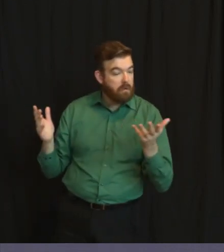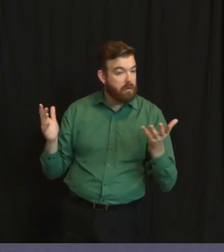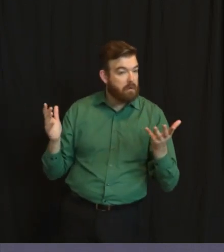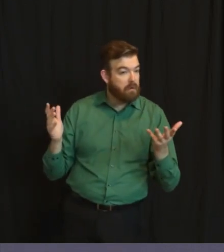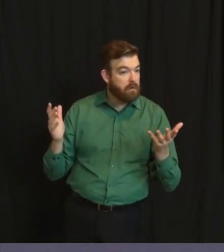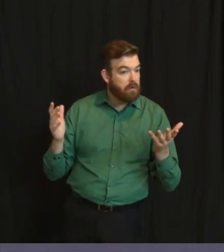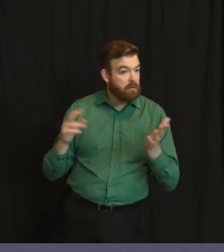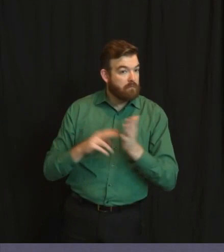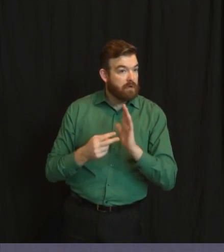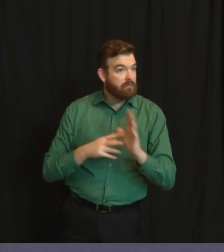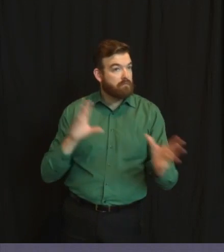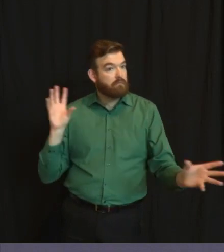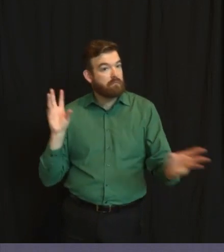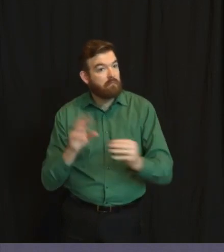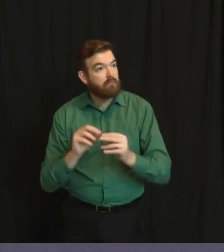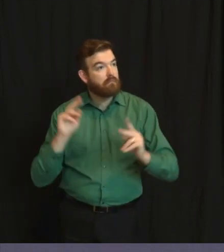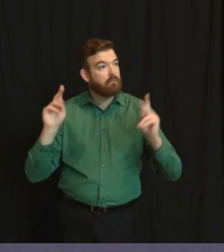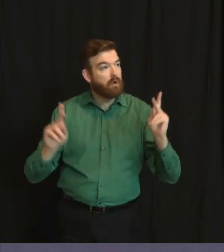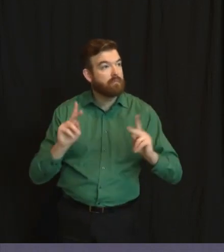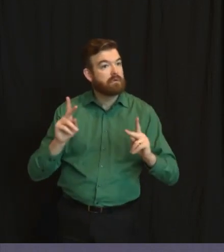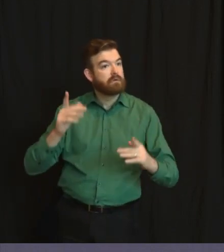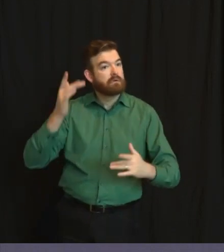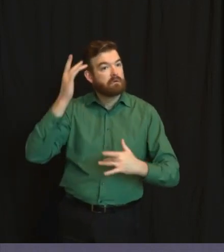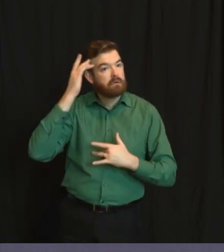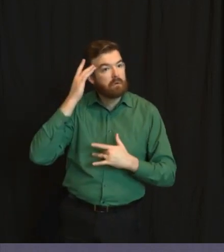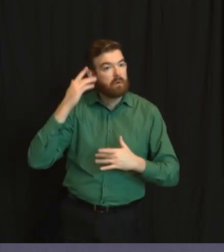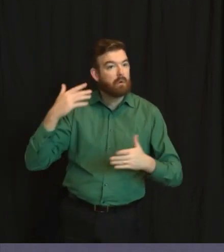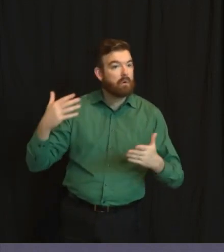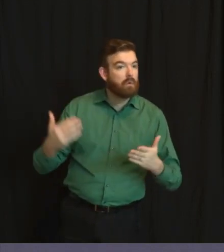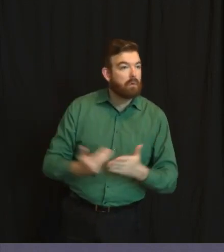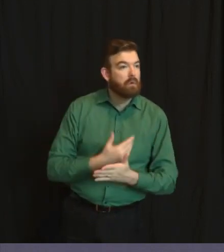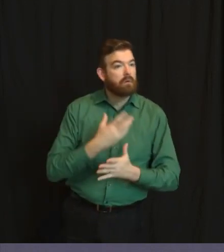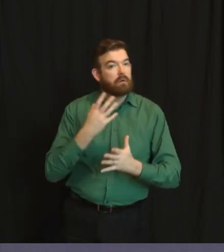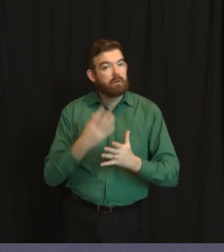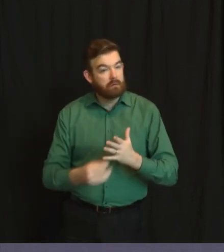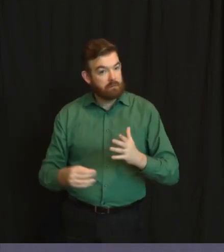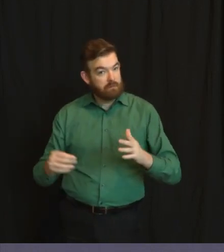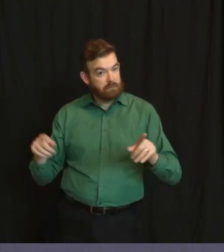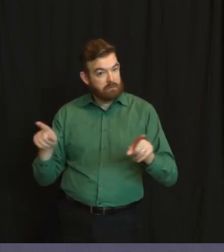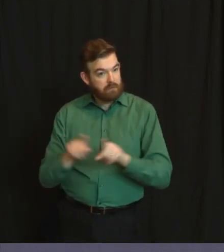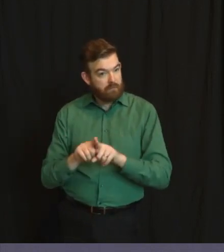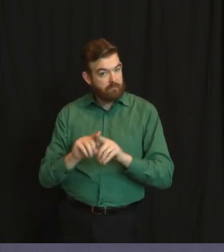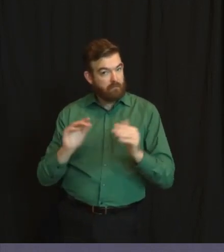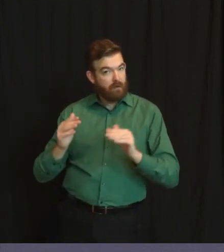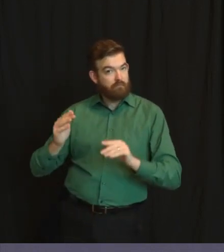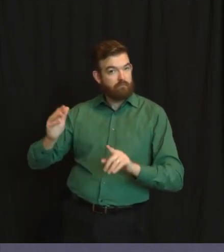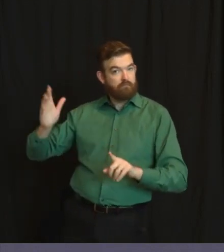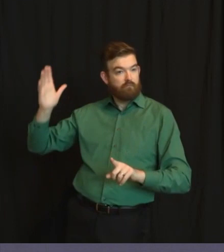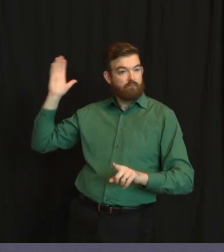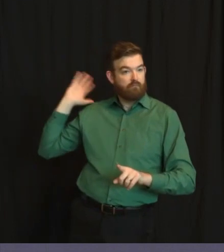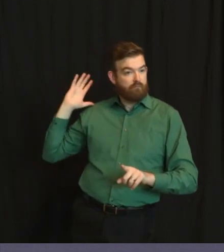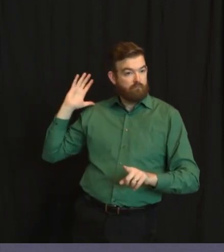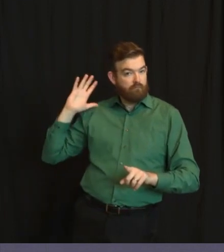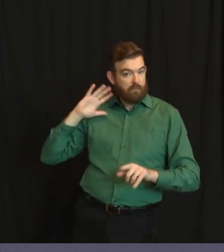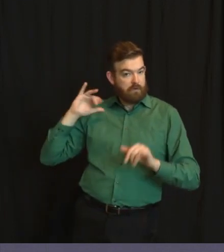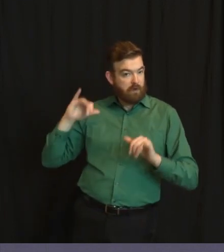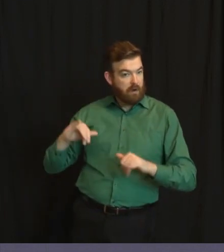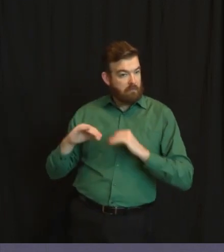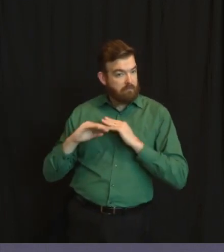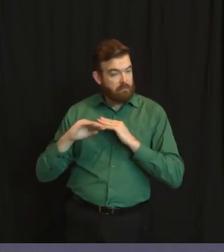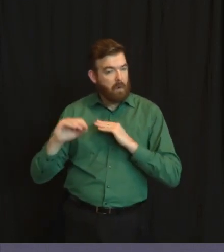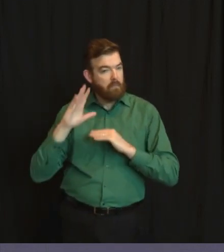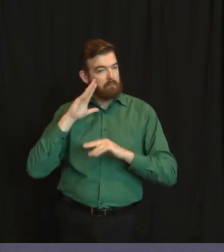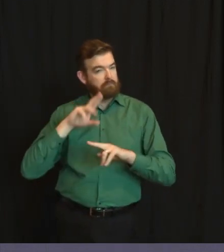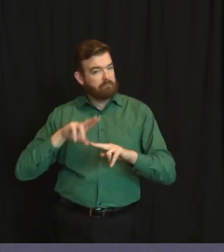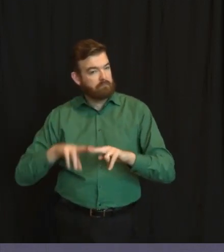of cases that you had earlier about 6 weeks ago? Thank you, John. I'm going to say a couple of things and then turn it to you. So you had